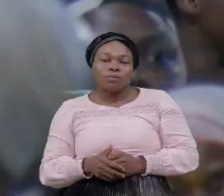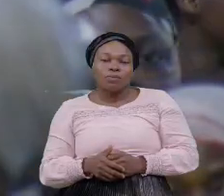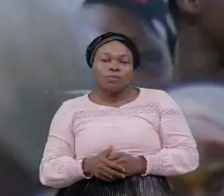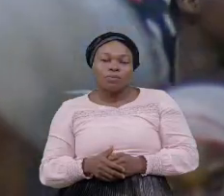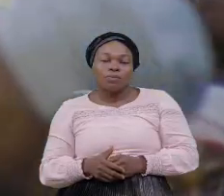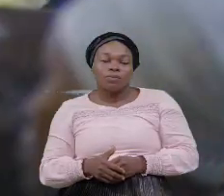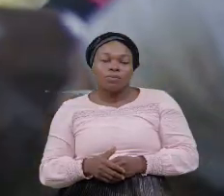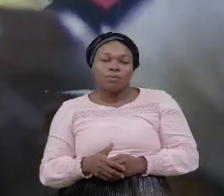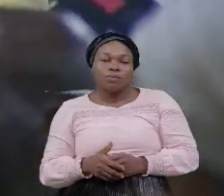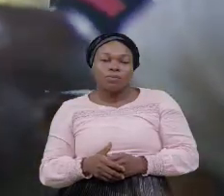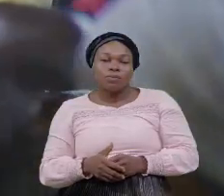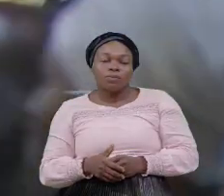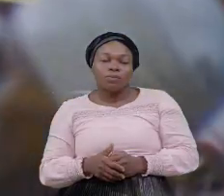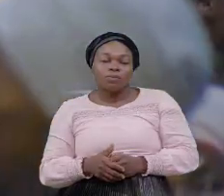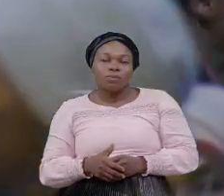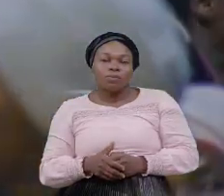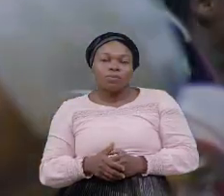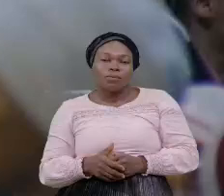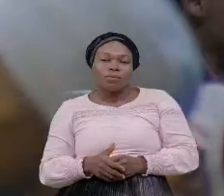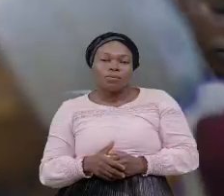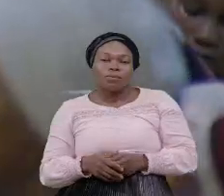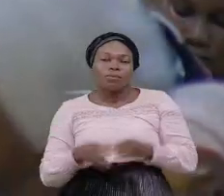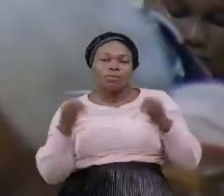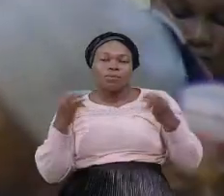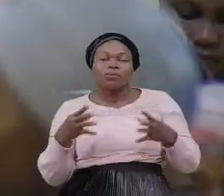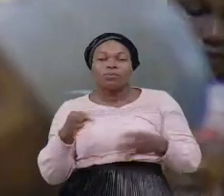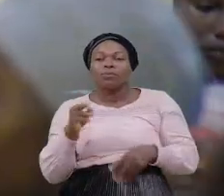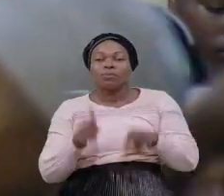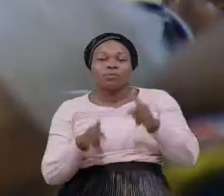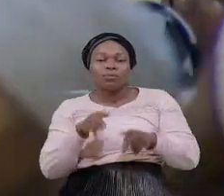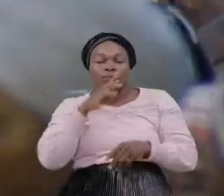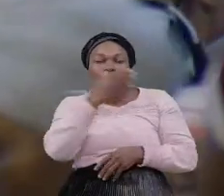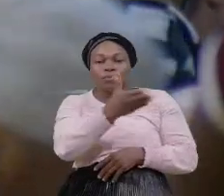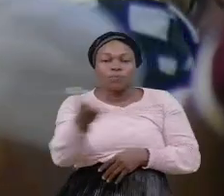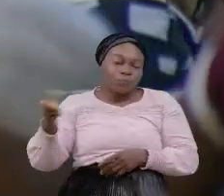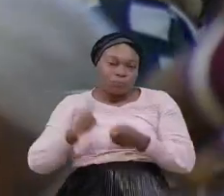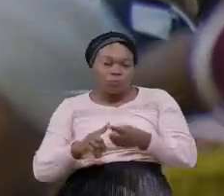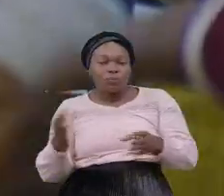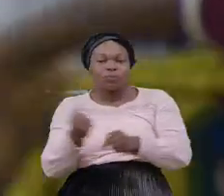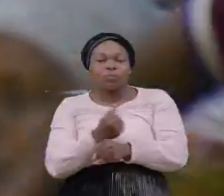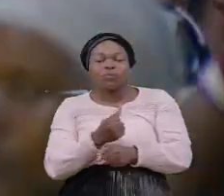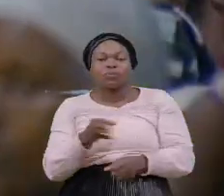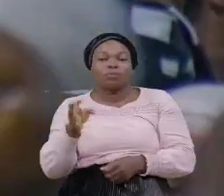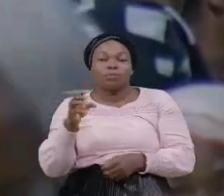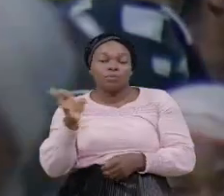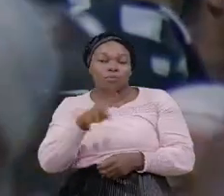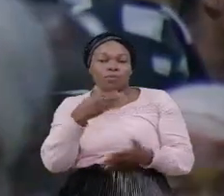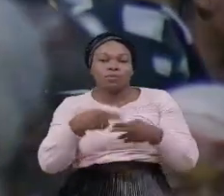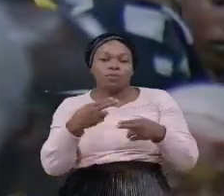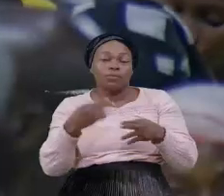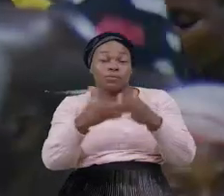Please, there are a lot of people there. Let's help them to get the names. The essence of